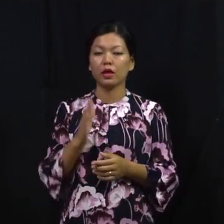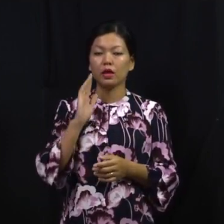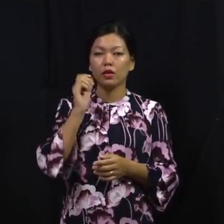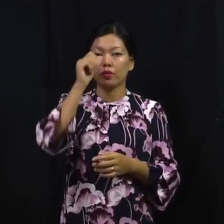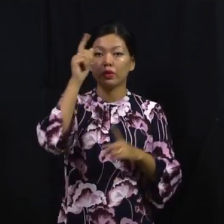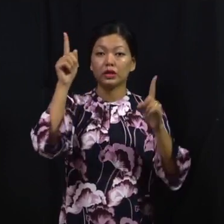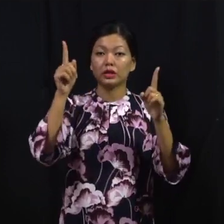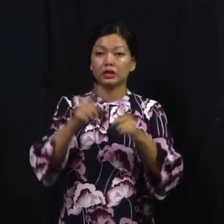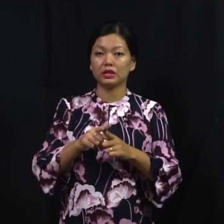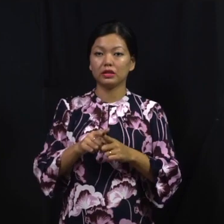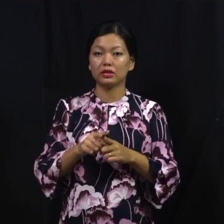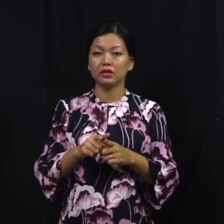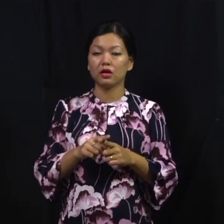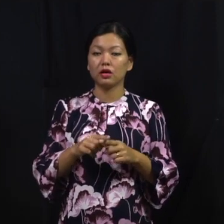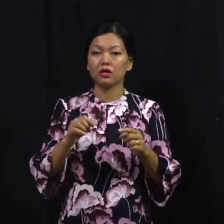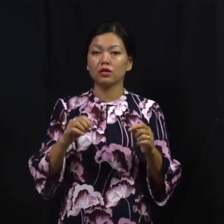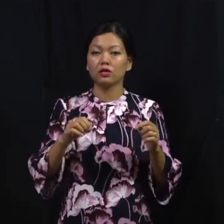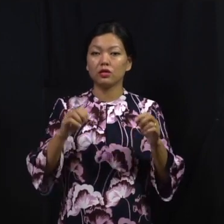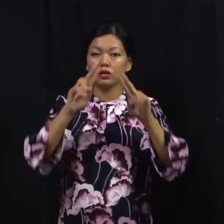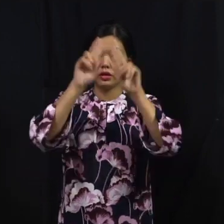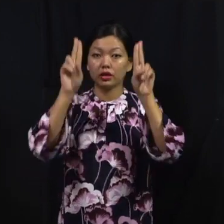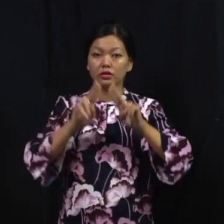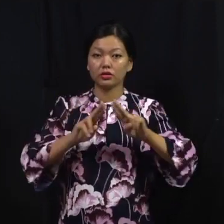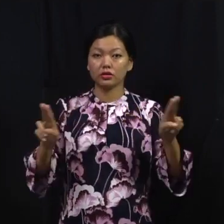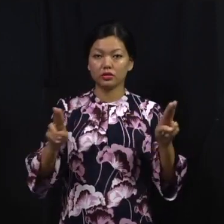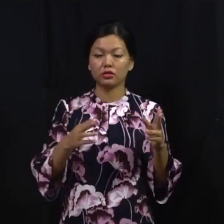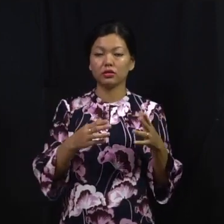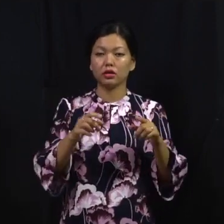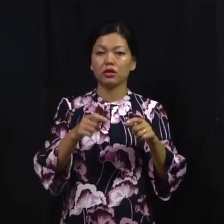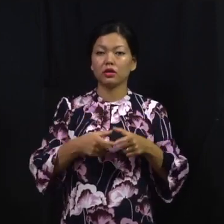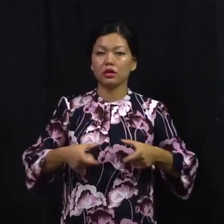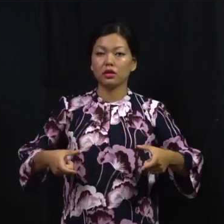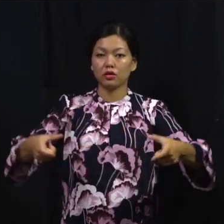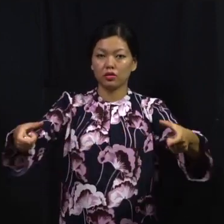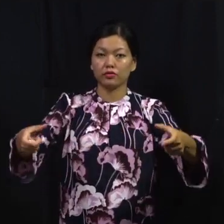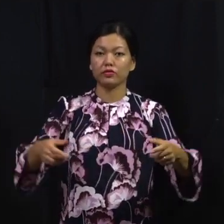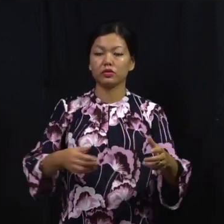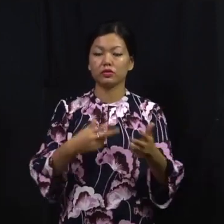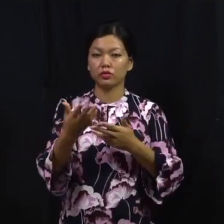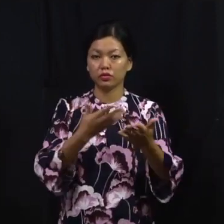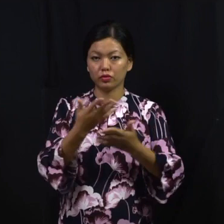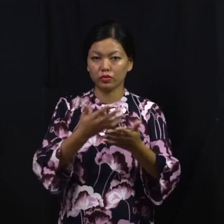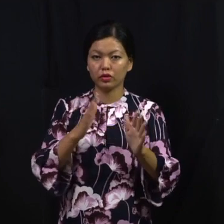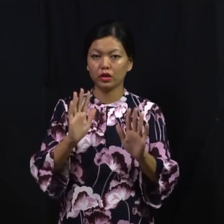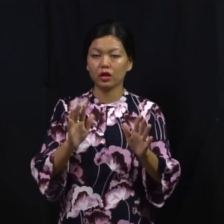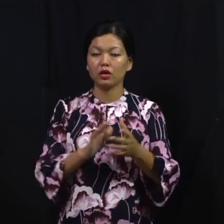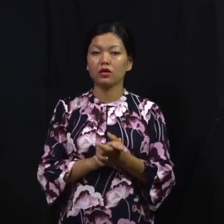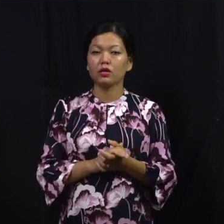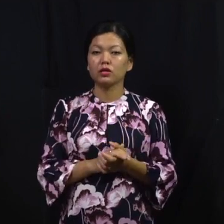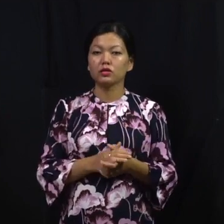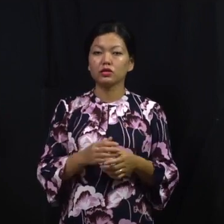politics, especially in the United Nations. She voted for peace, okay, especially in relations with India and Pakistan as well as India and